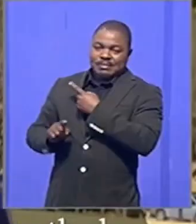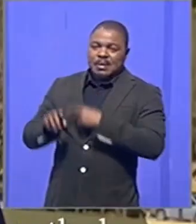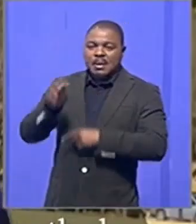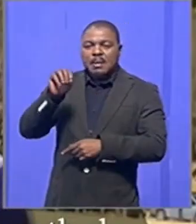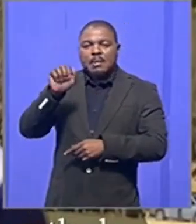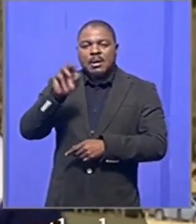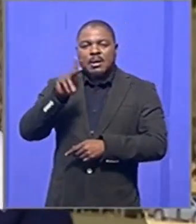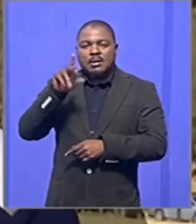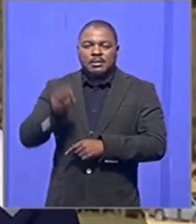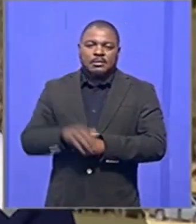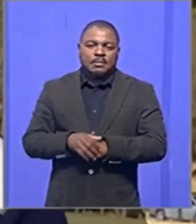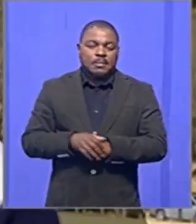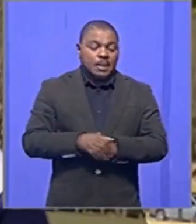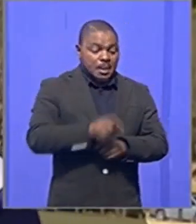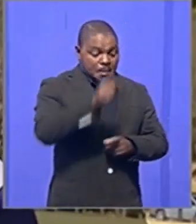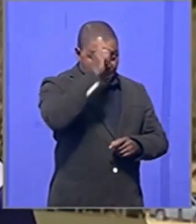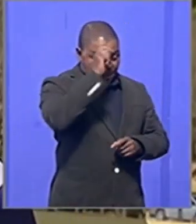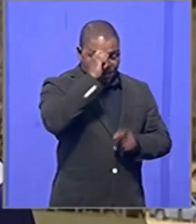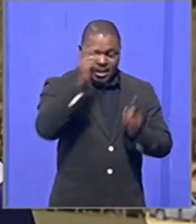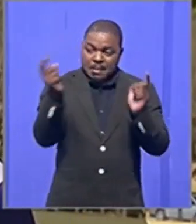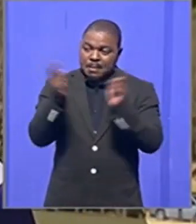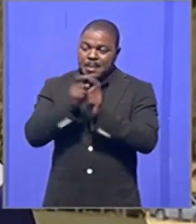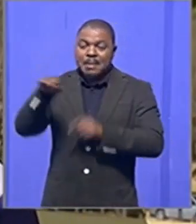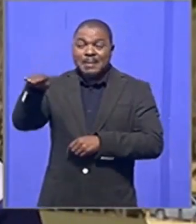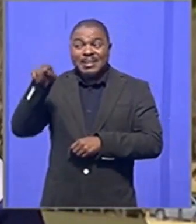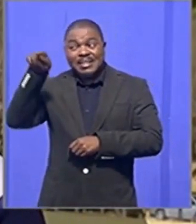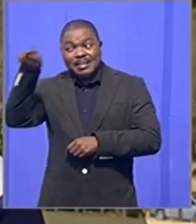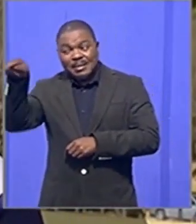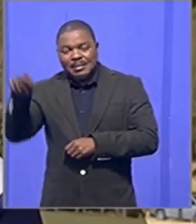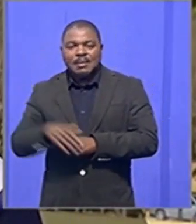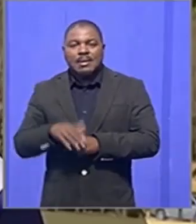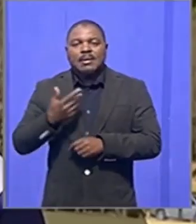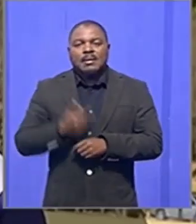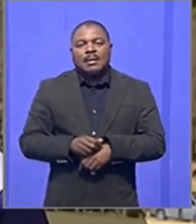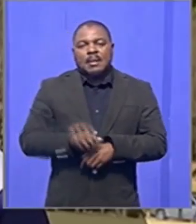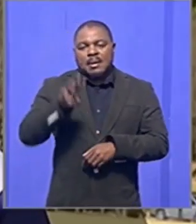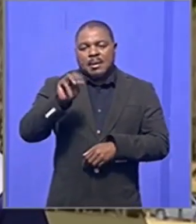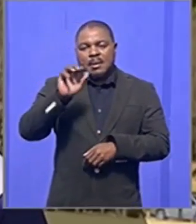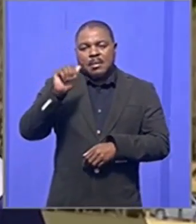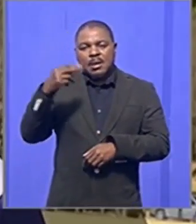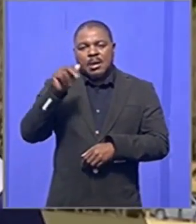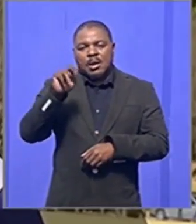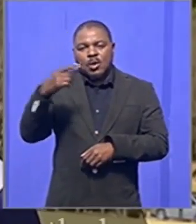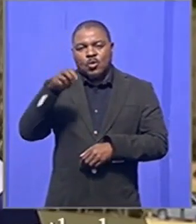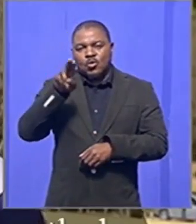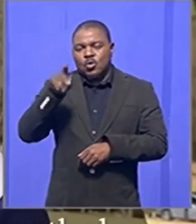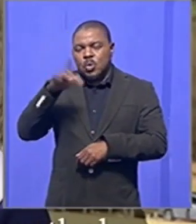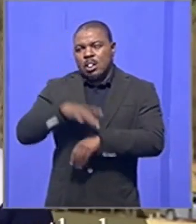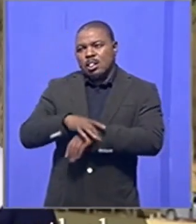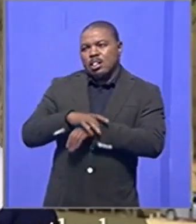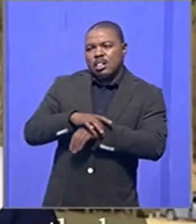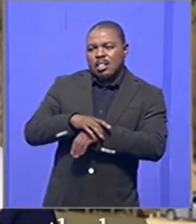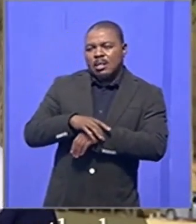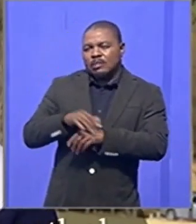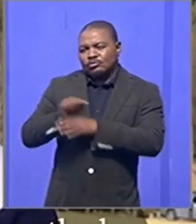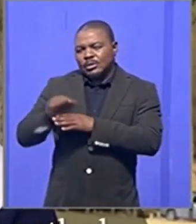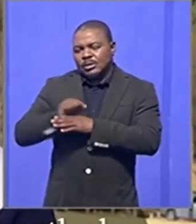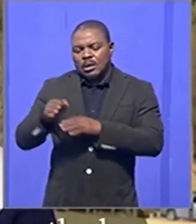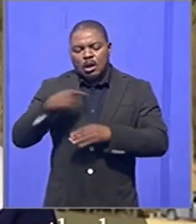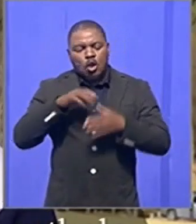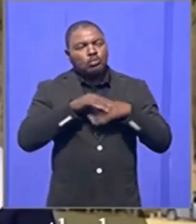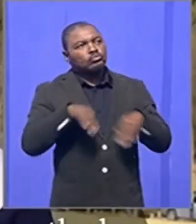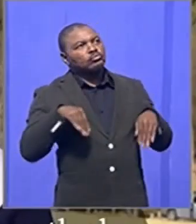against Zimbabwe in Zimbabwe. Bashun Mahlangu got injured at training. And I was relaxed at home and got a call that please come to